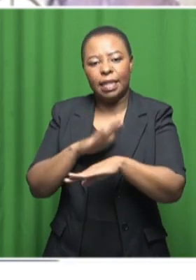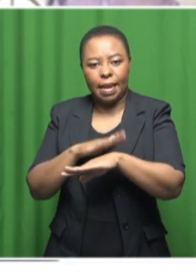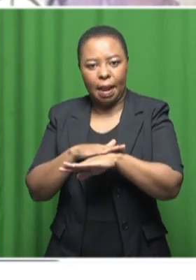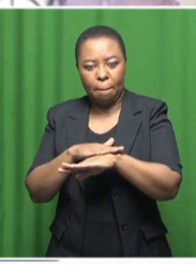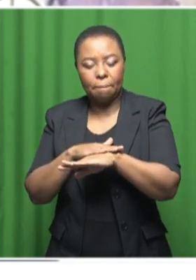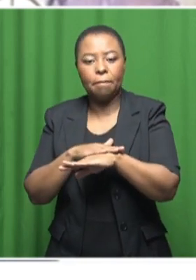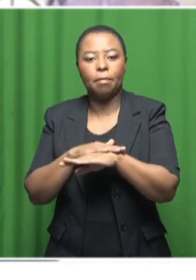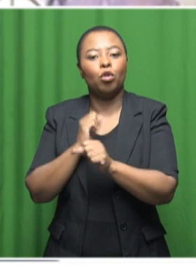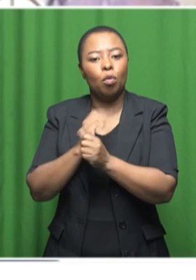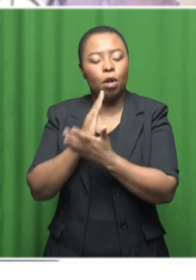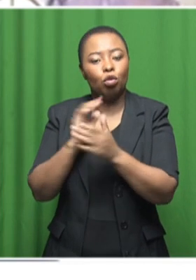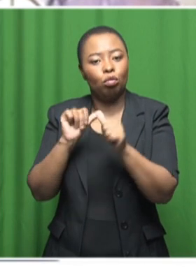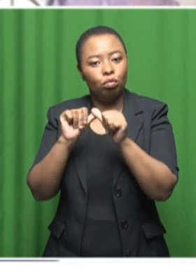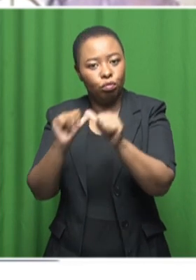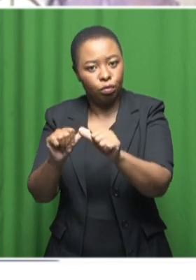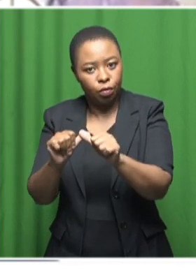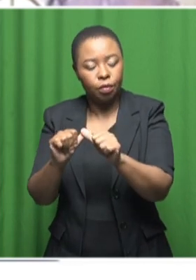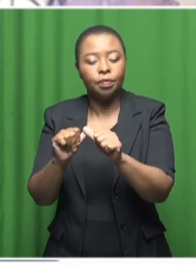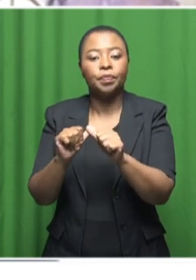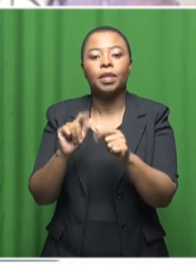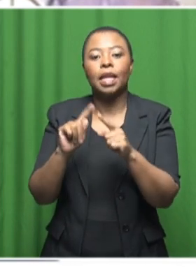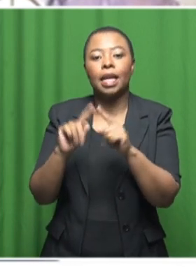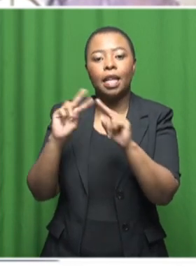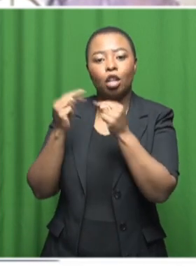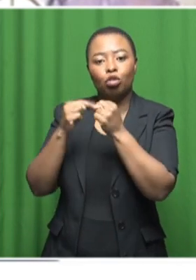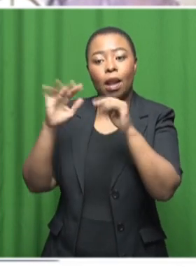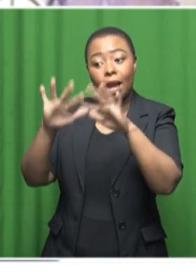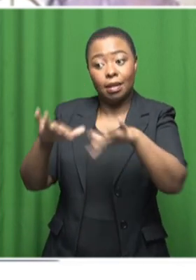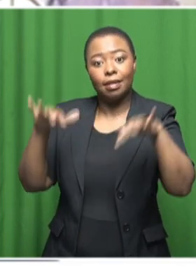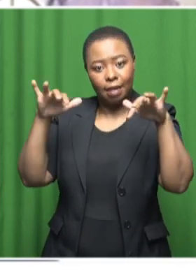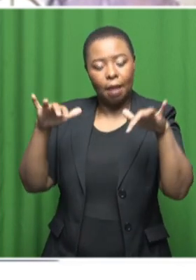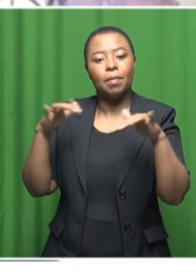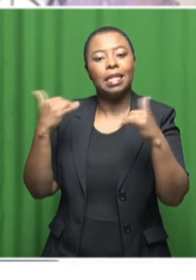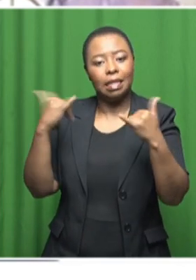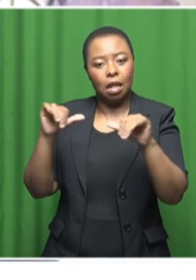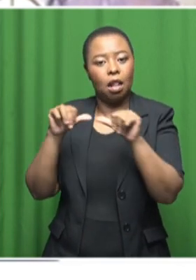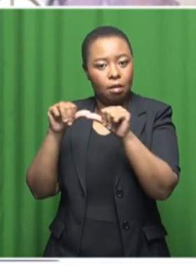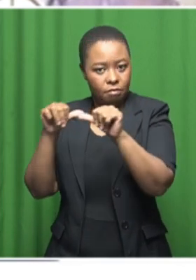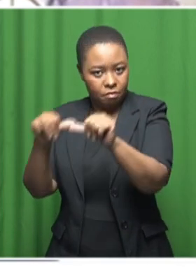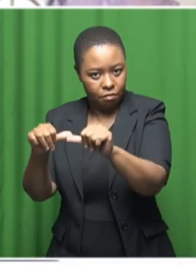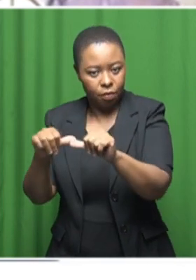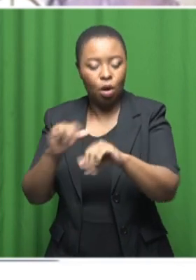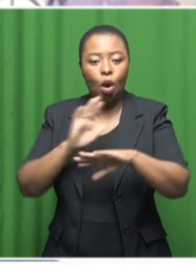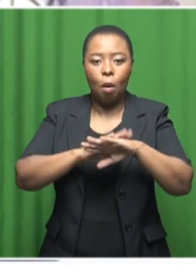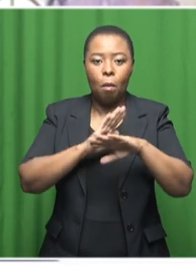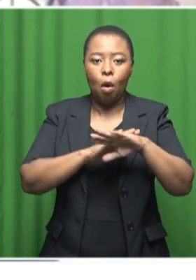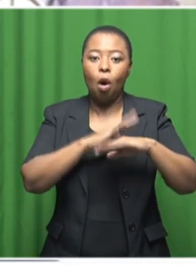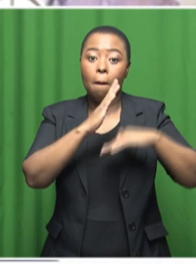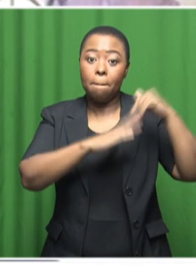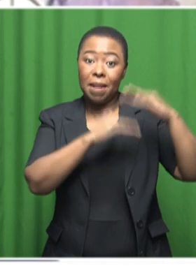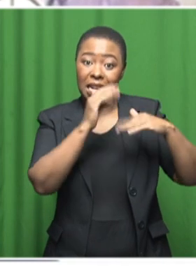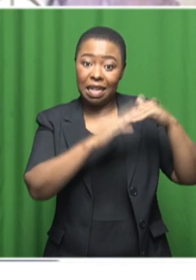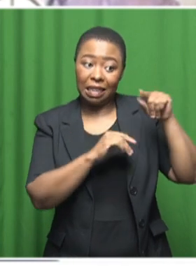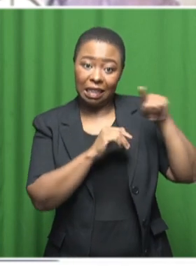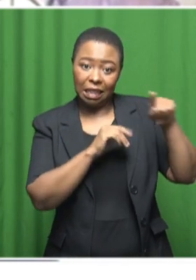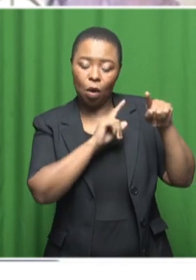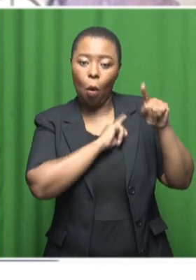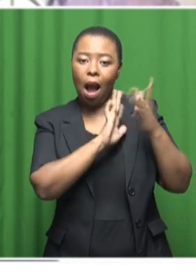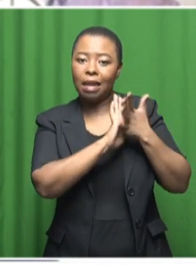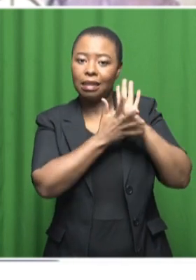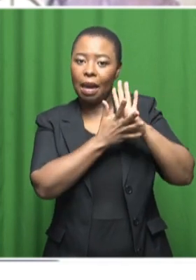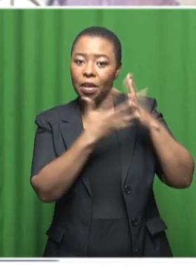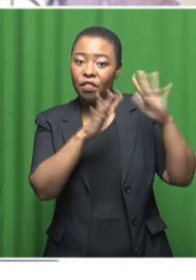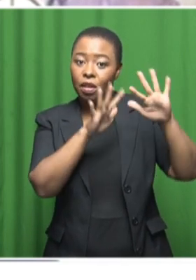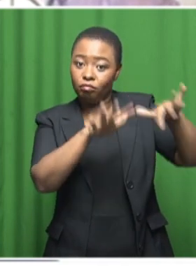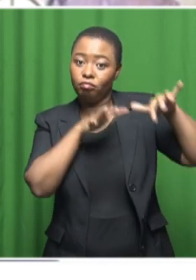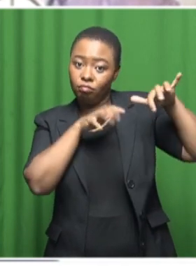accommodation for the sittings of the National Assembly while embarking on the structural repairs or rebuilding of the damaged National Assembly